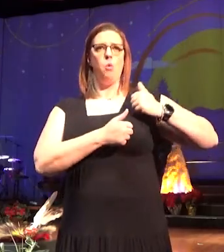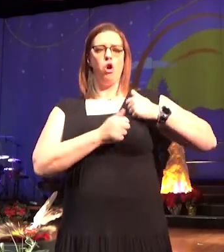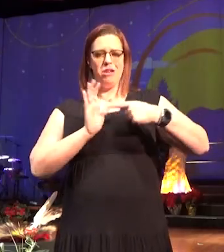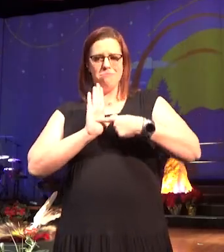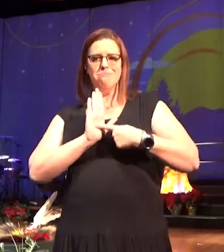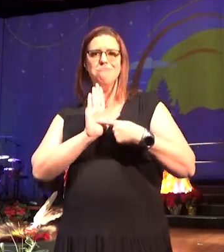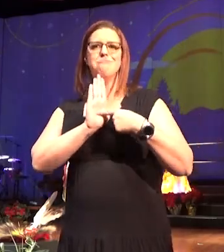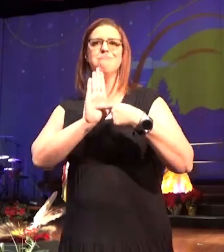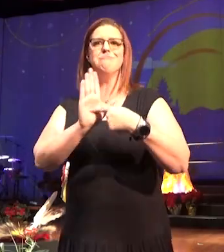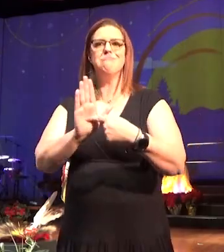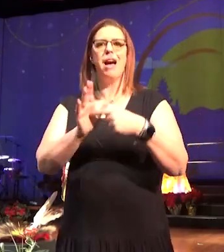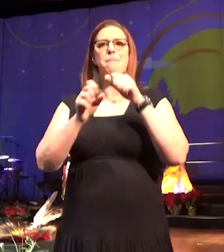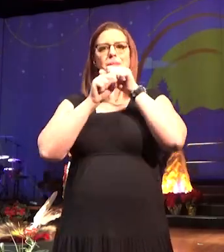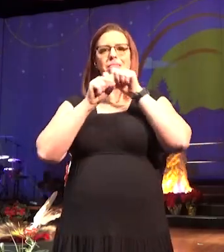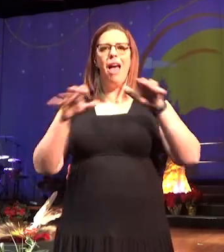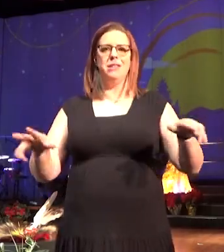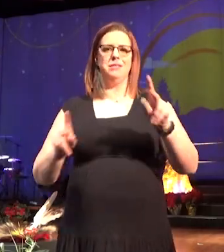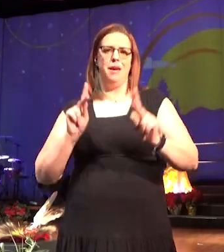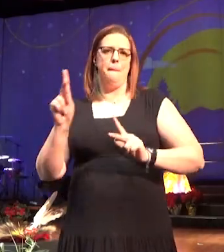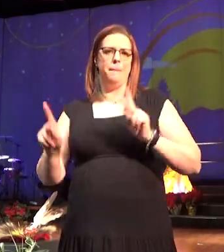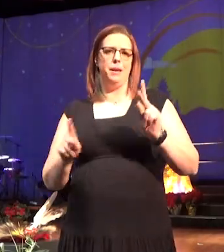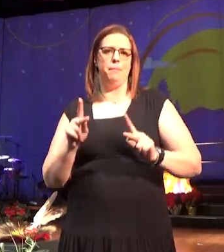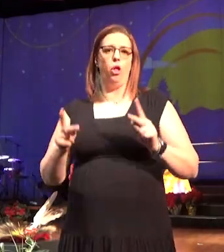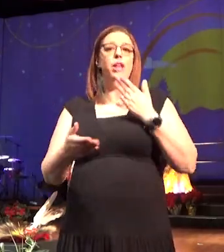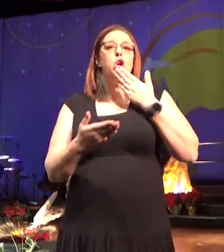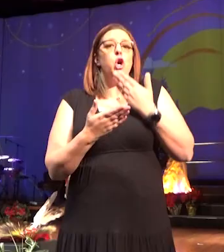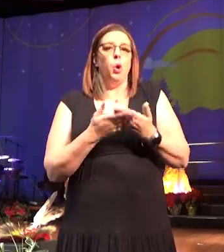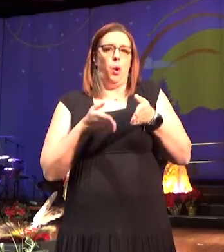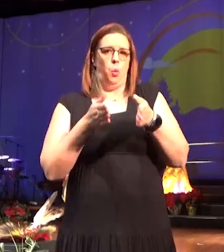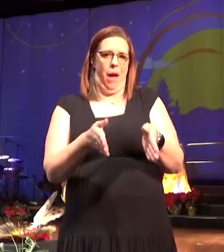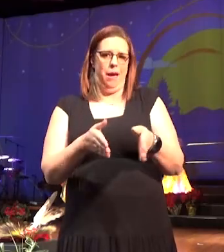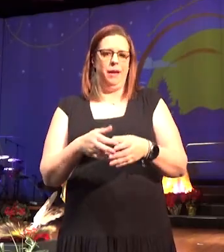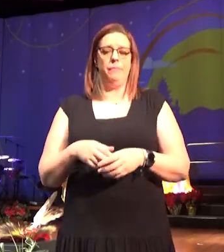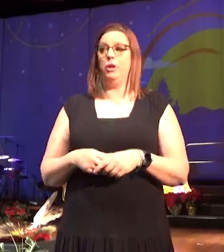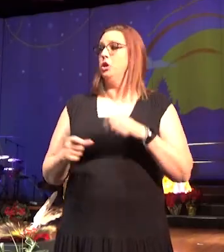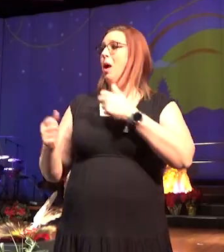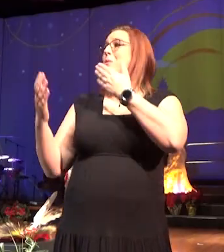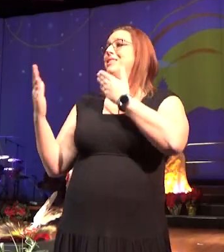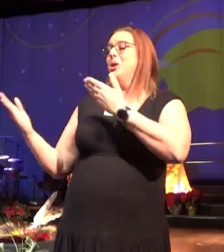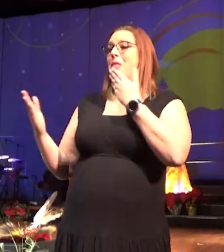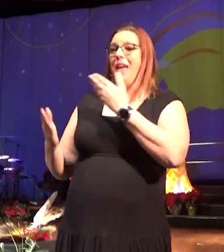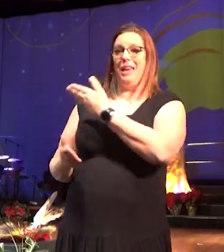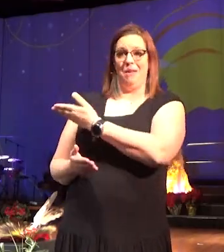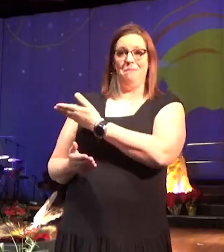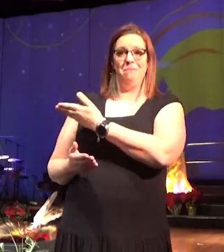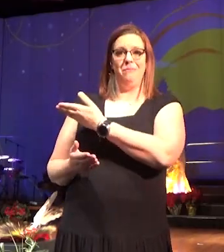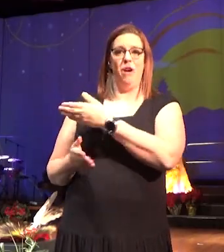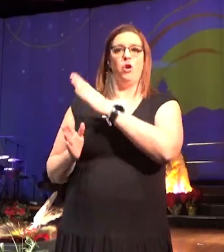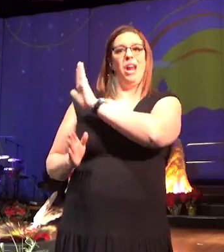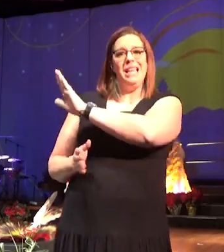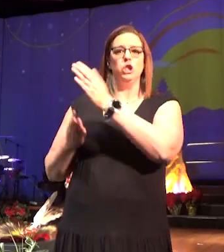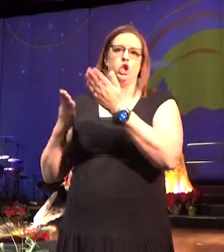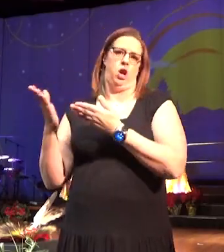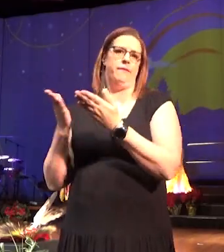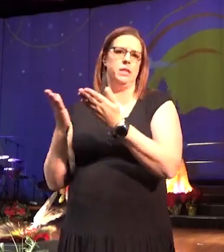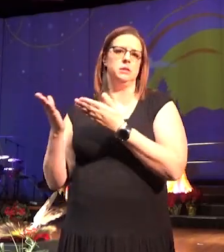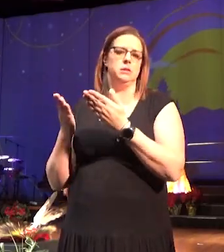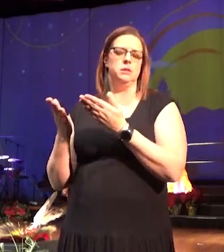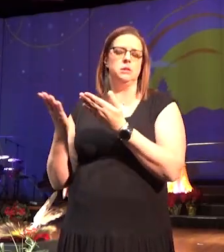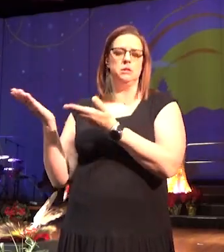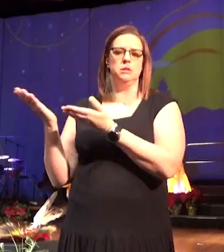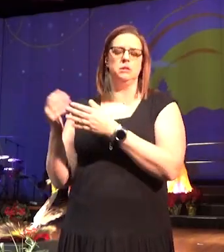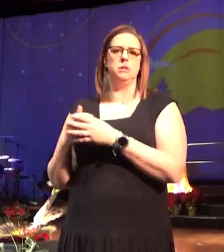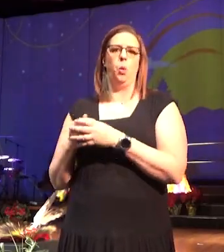the people in a good way with this style of dance. And I'd like to thank Nick for coming out here, for his service, for what he's